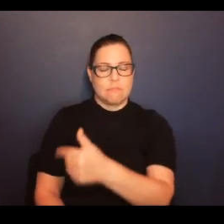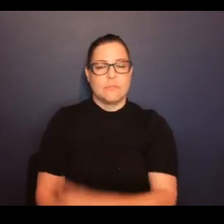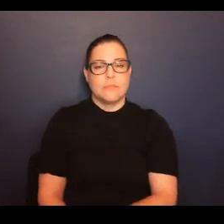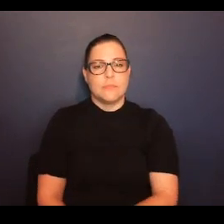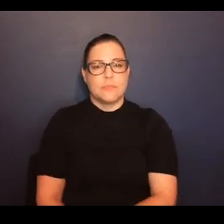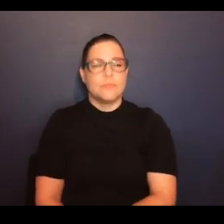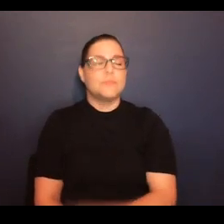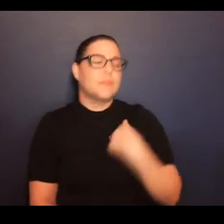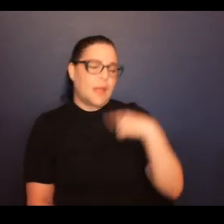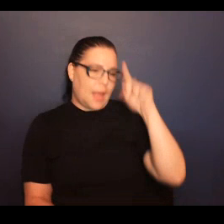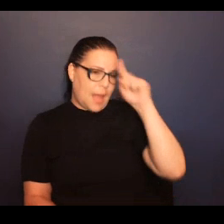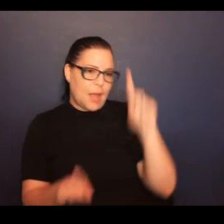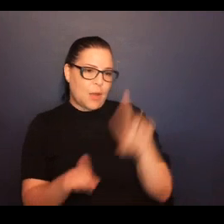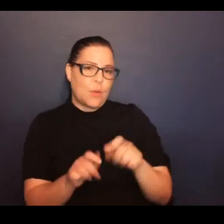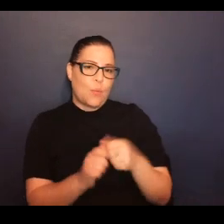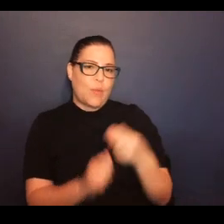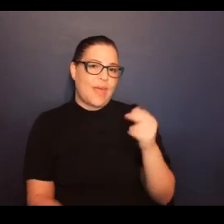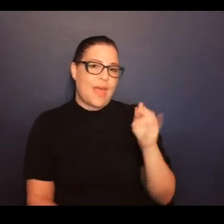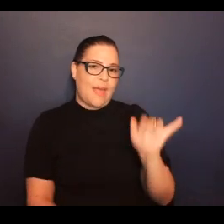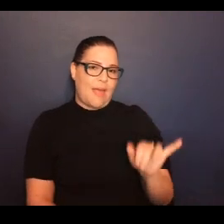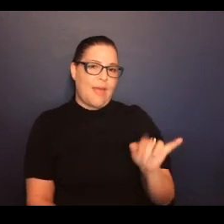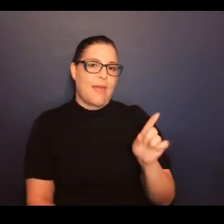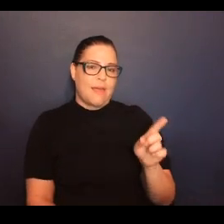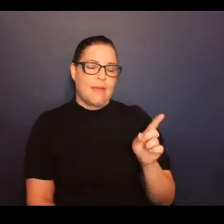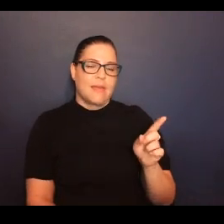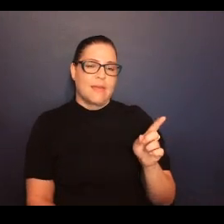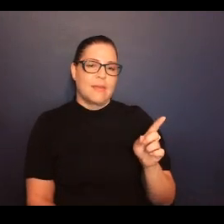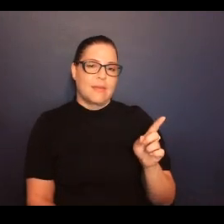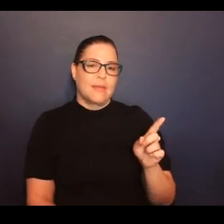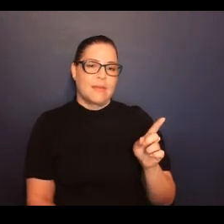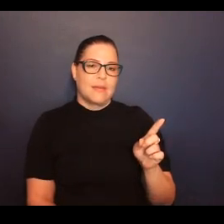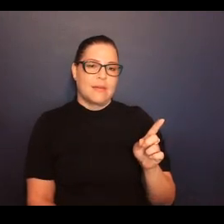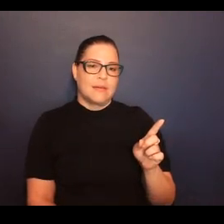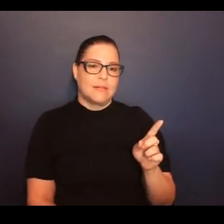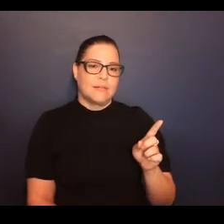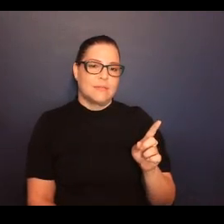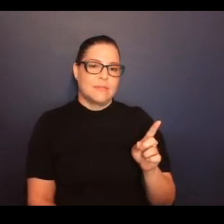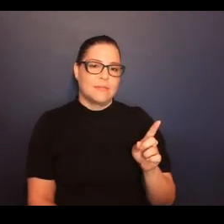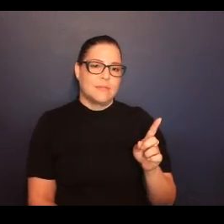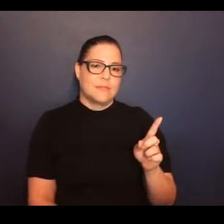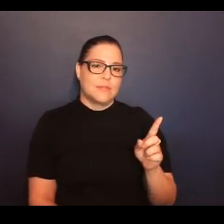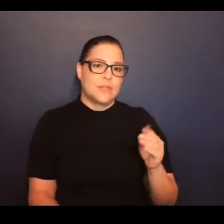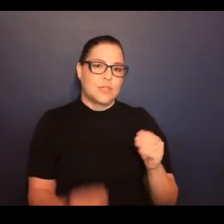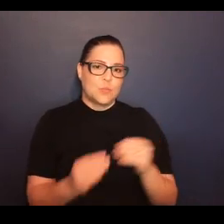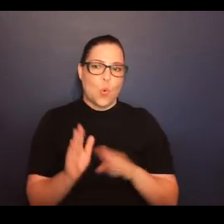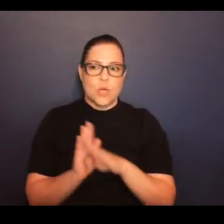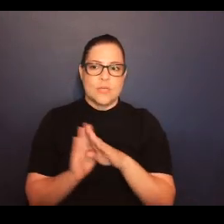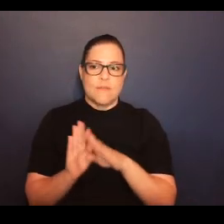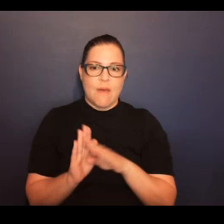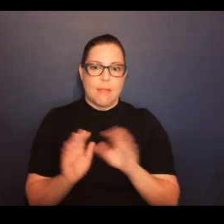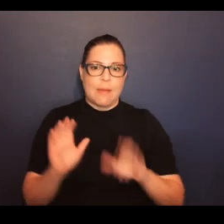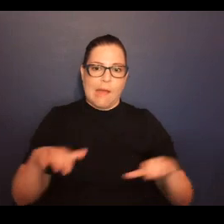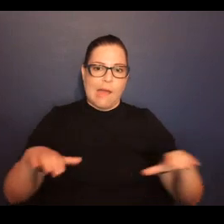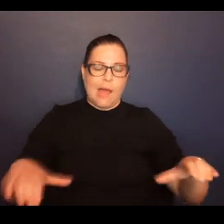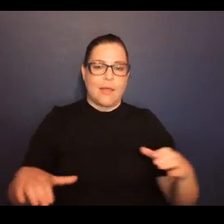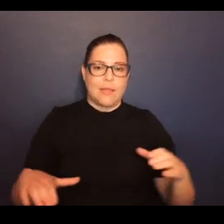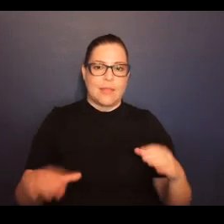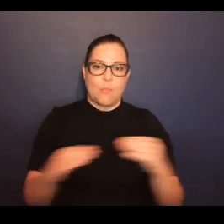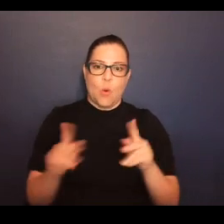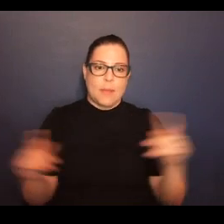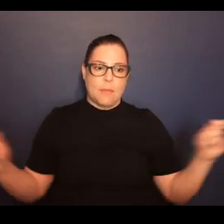I agree with board member Hay about, you know, there is a lot of more development. Development brings people. And when you have